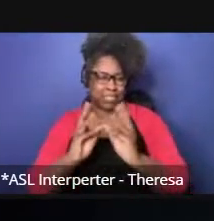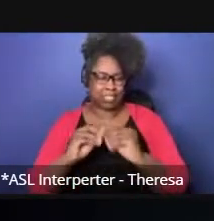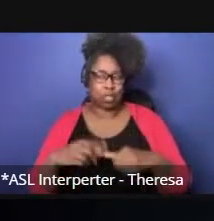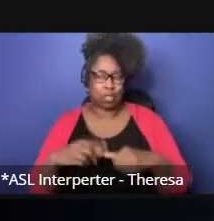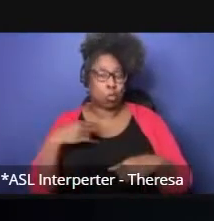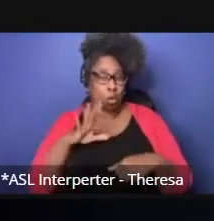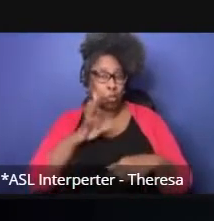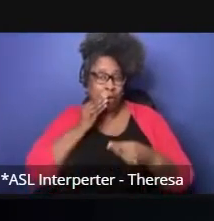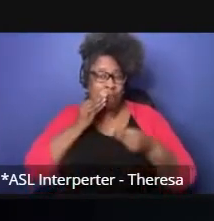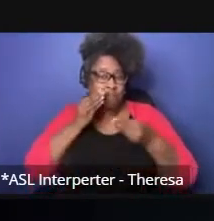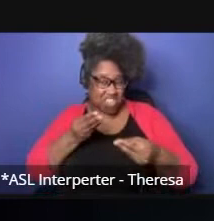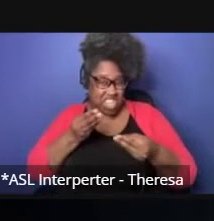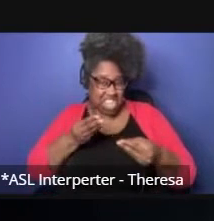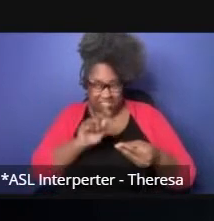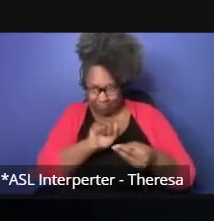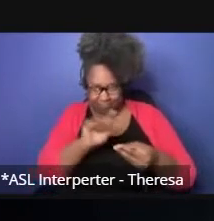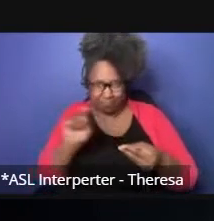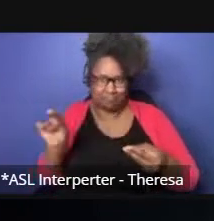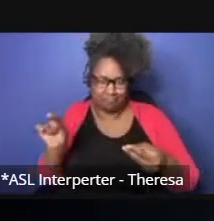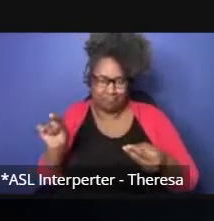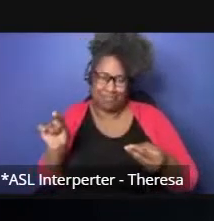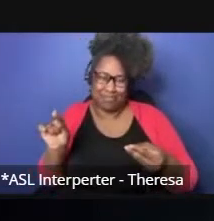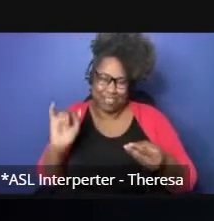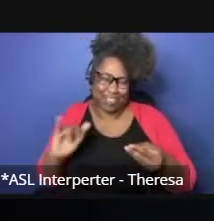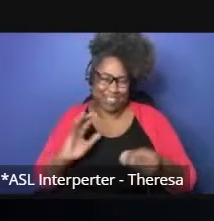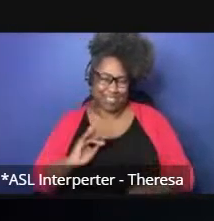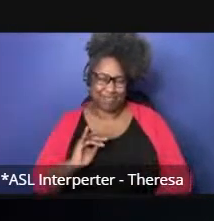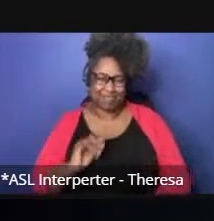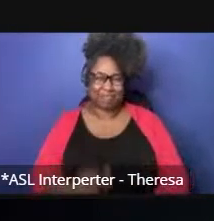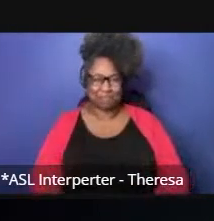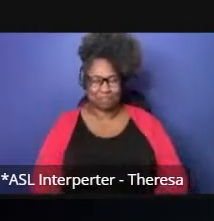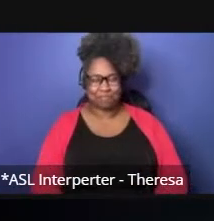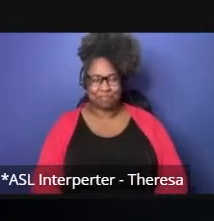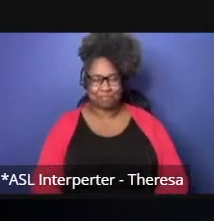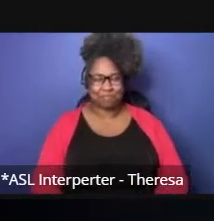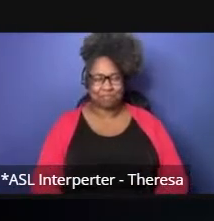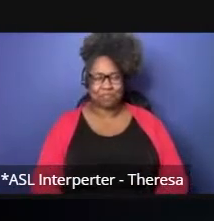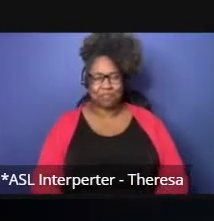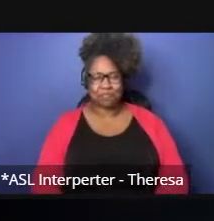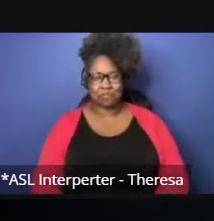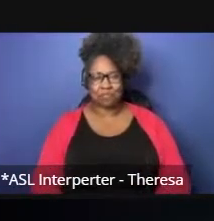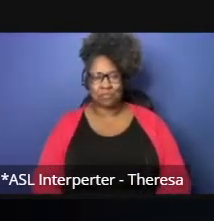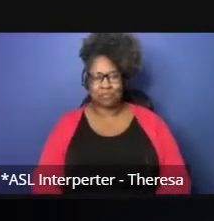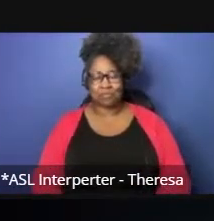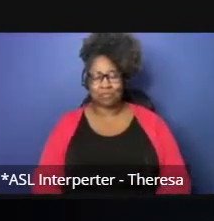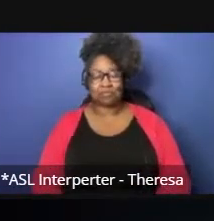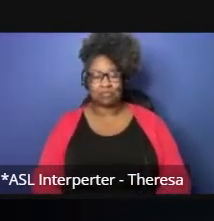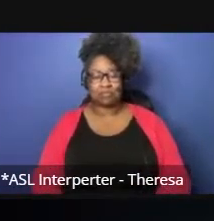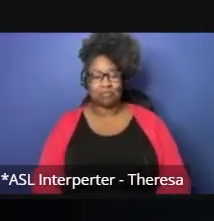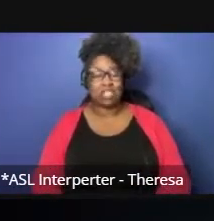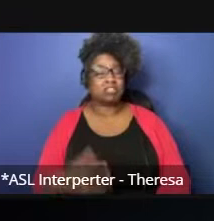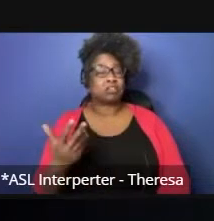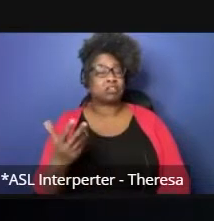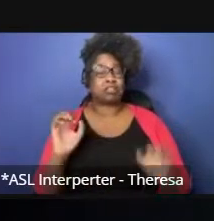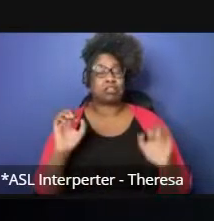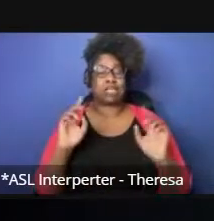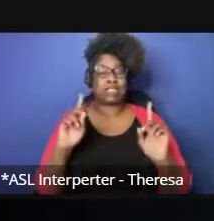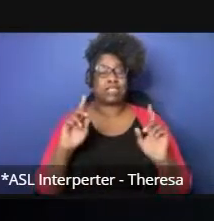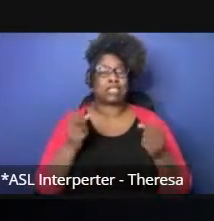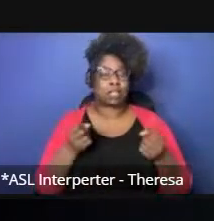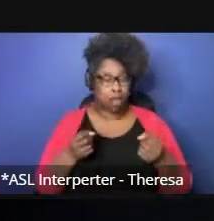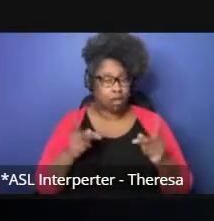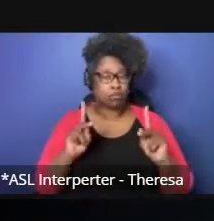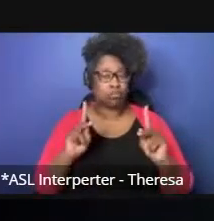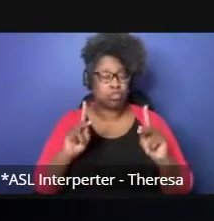so that's a good thing. But also to be able to expand those educational opportunities